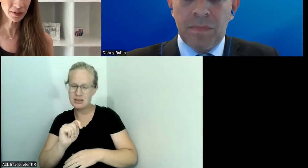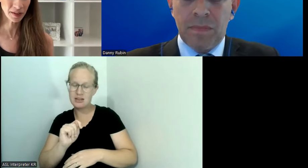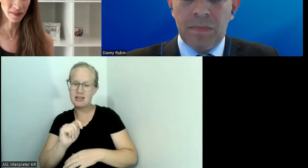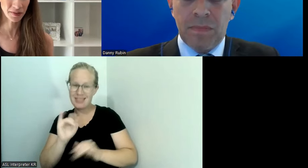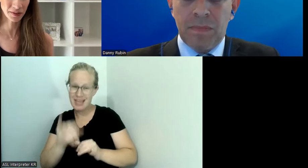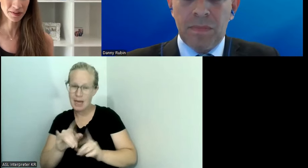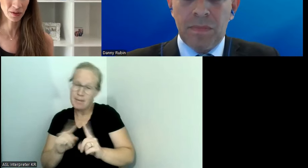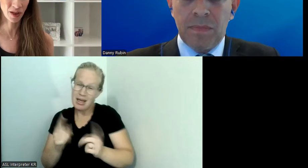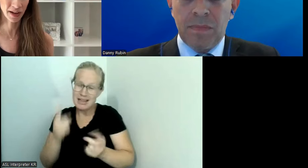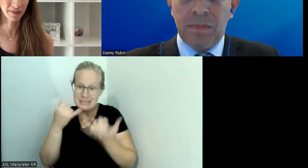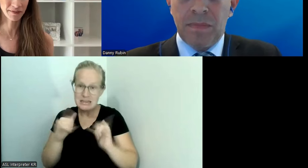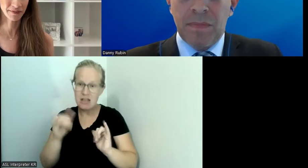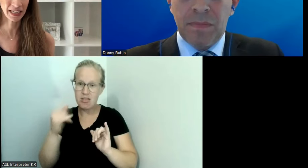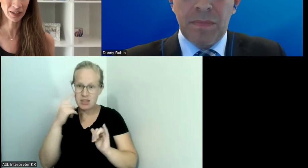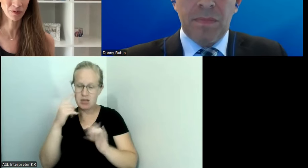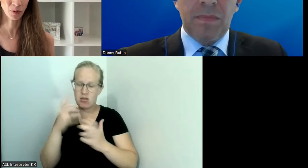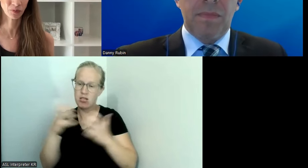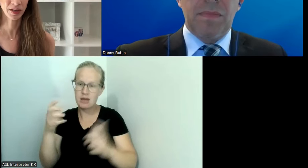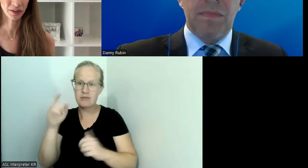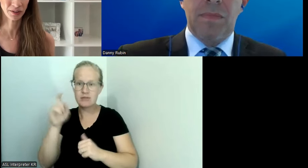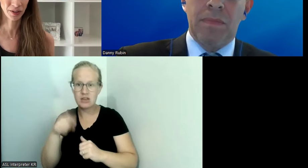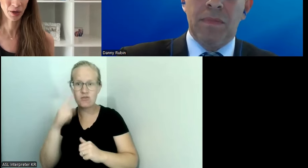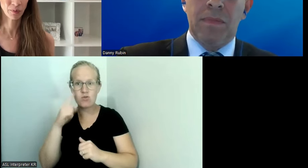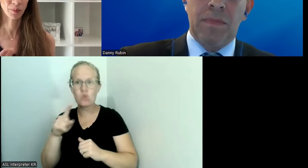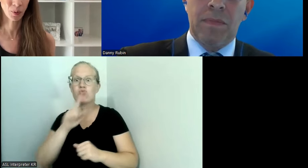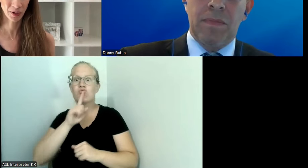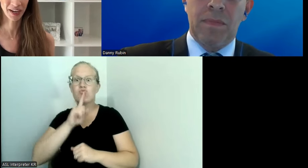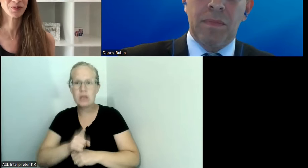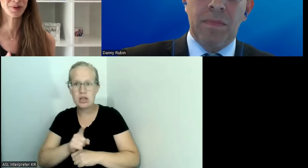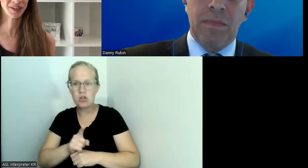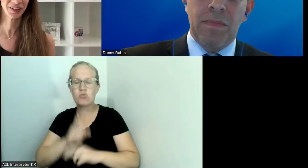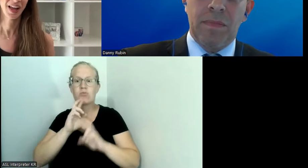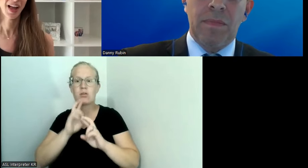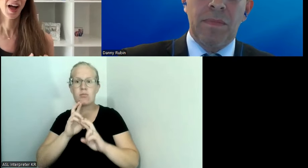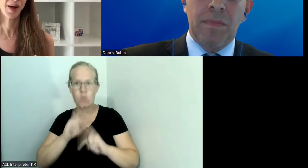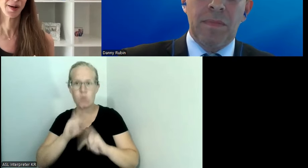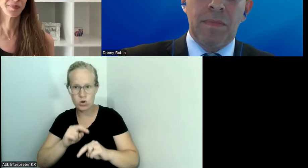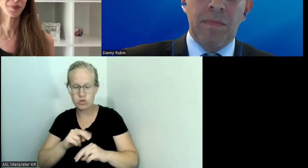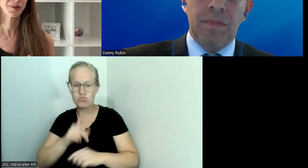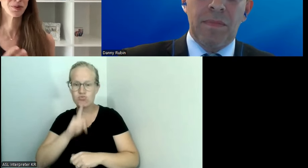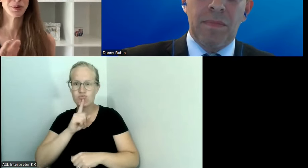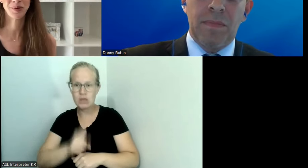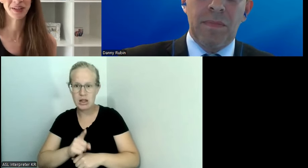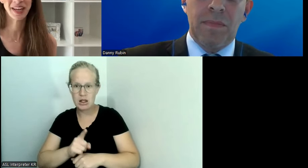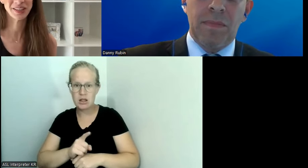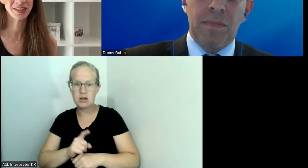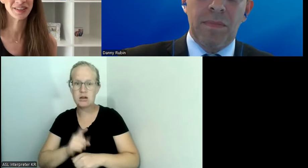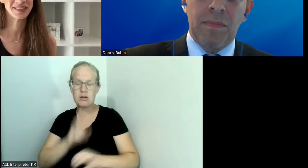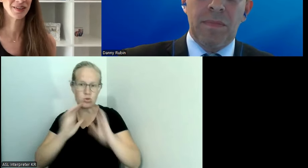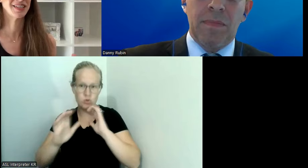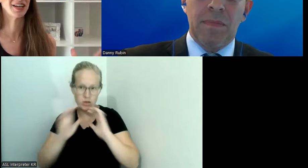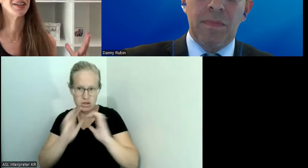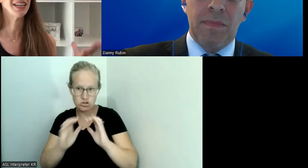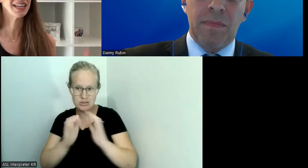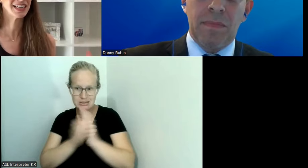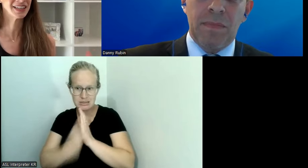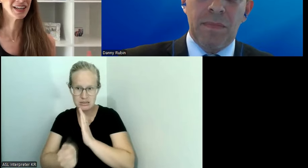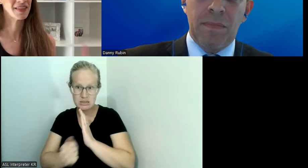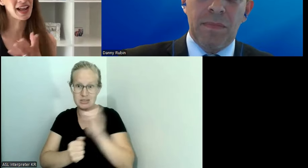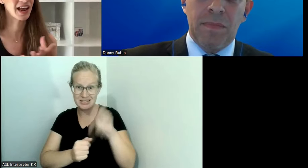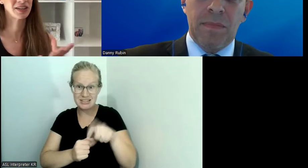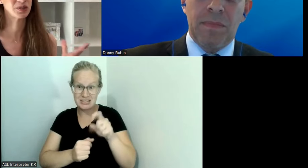but I still think that there's a lot of need for real reporting, real, um, those real communication skills that are